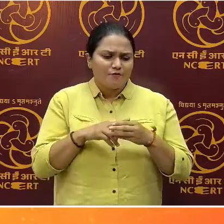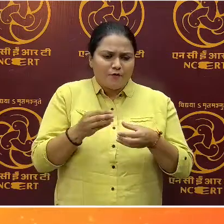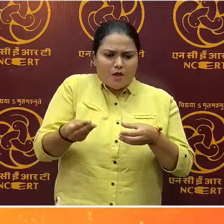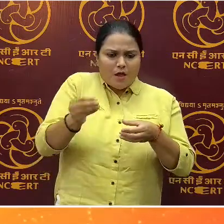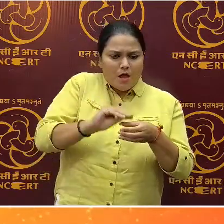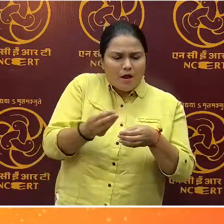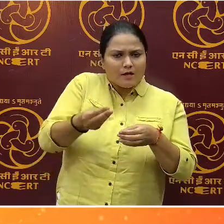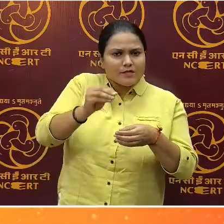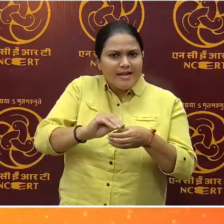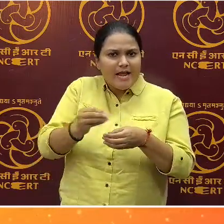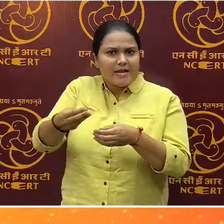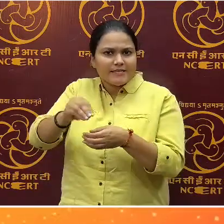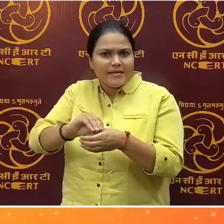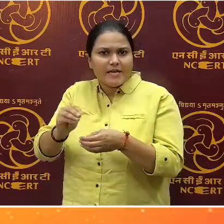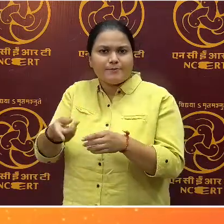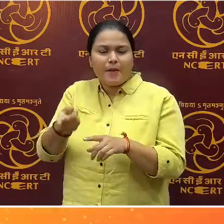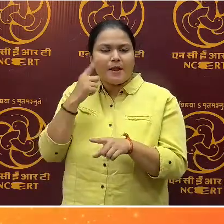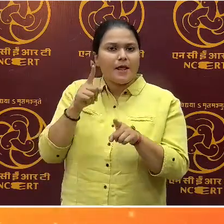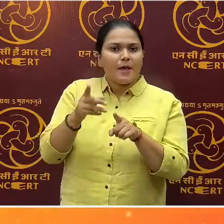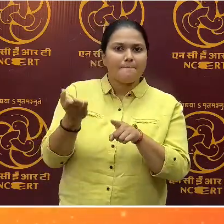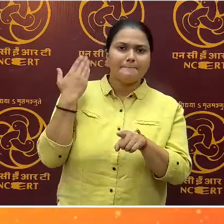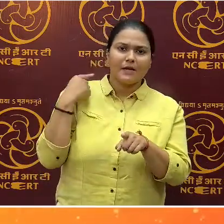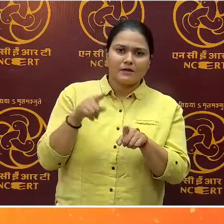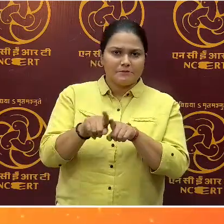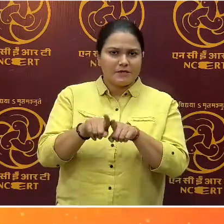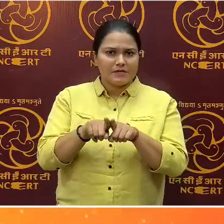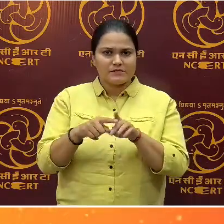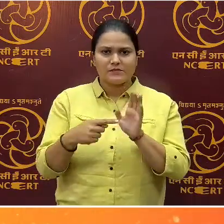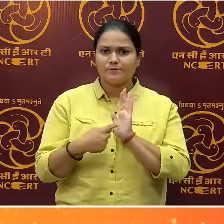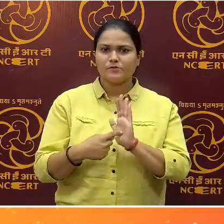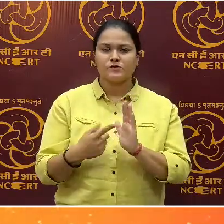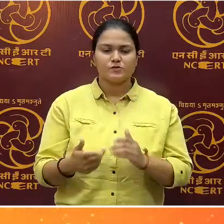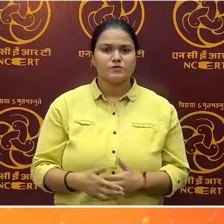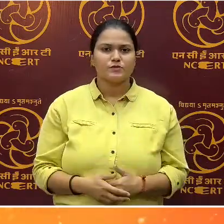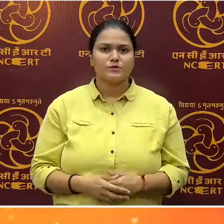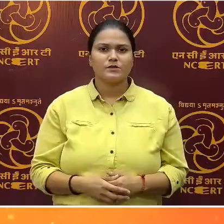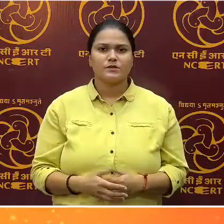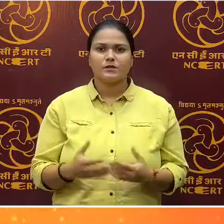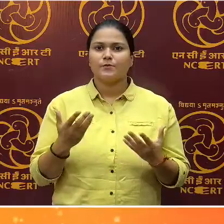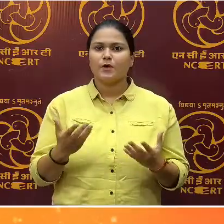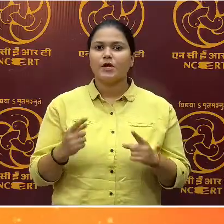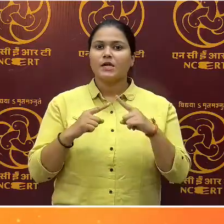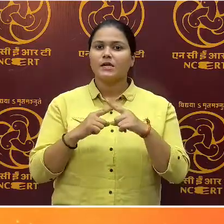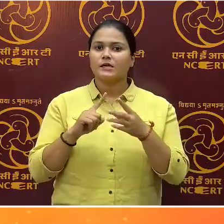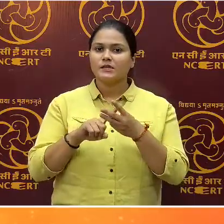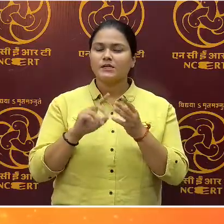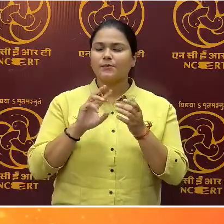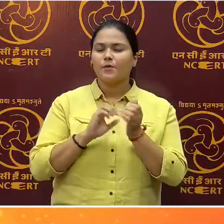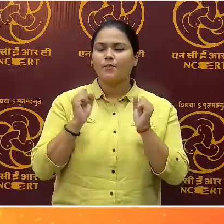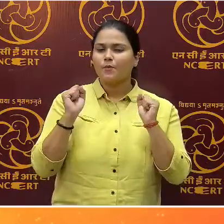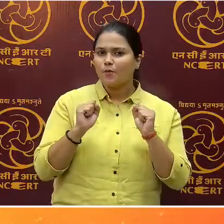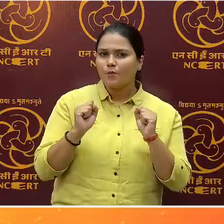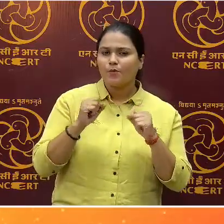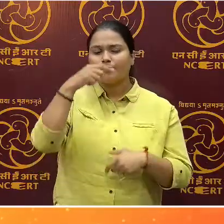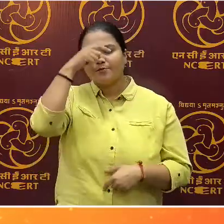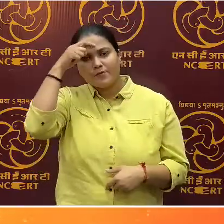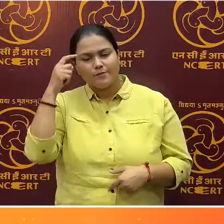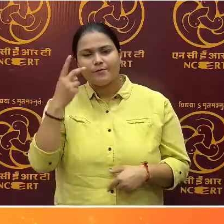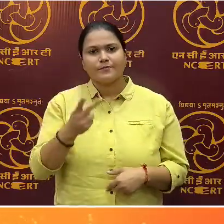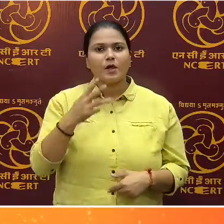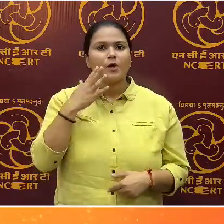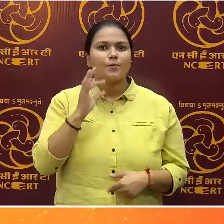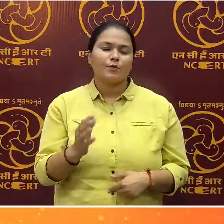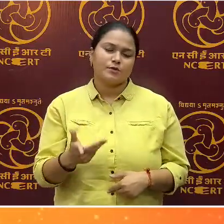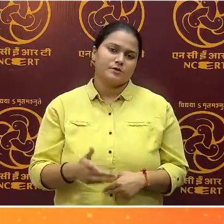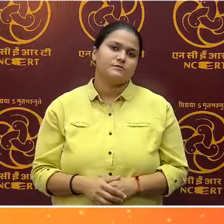And earlier 2 examples I have told you what, that yes, temperature plays a very important role here. So